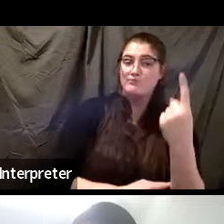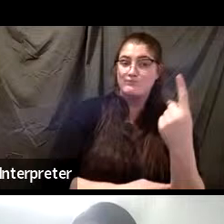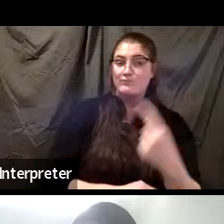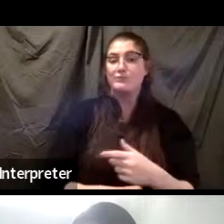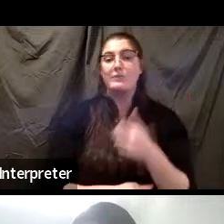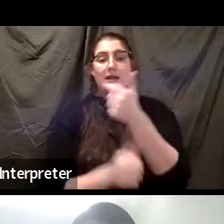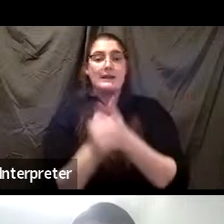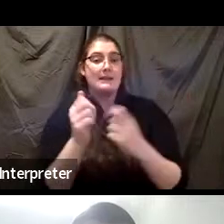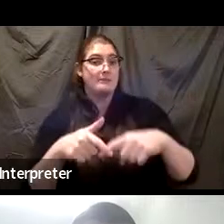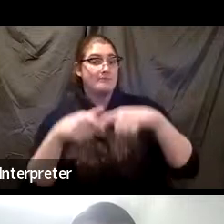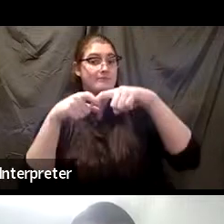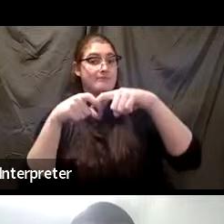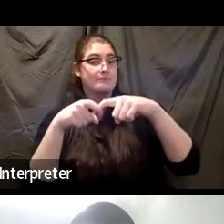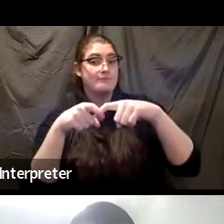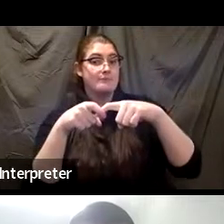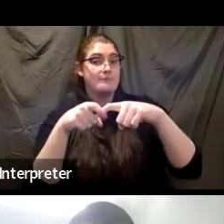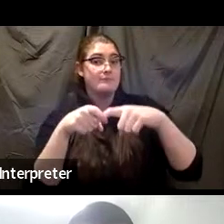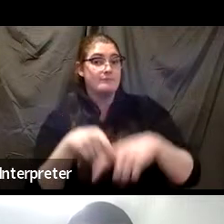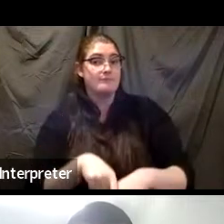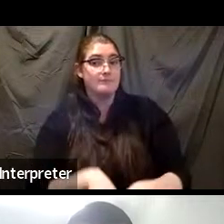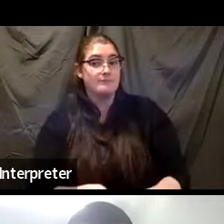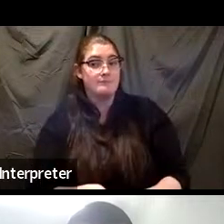any abstentions.